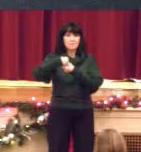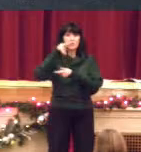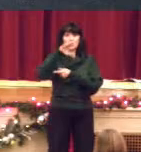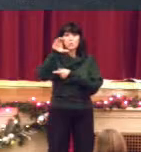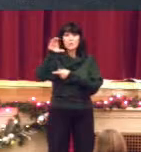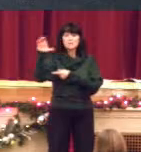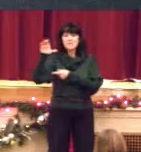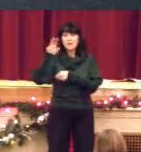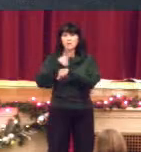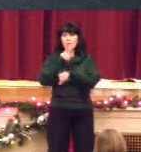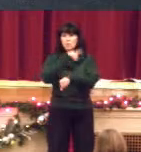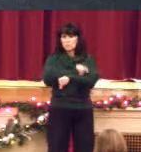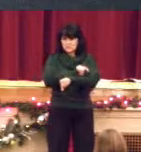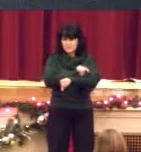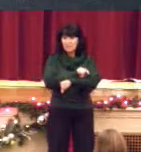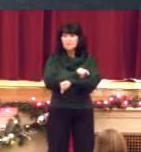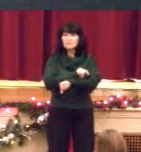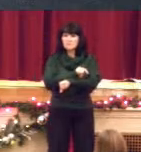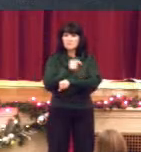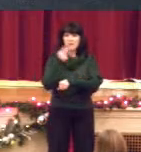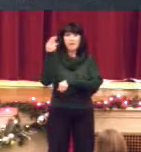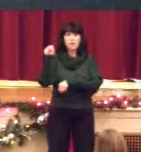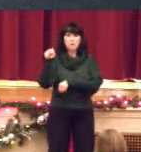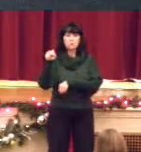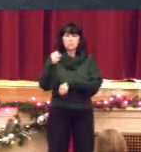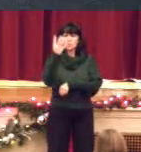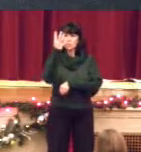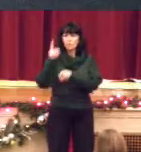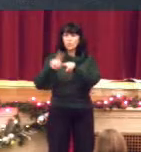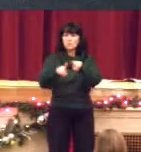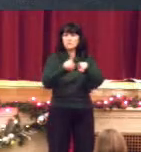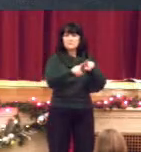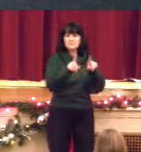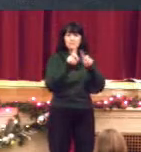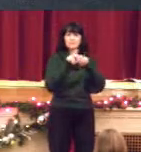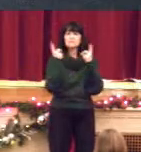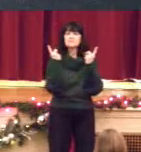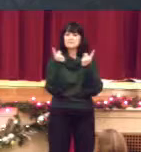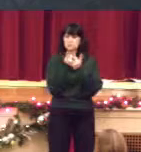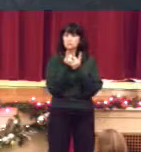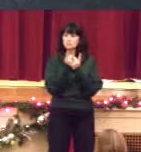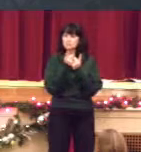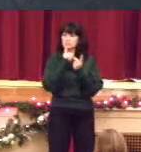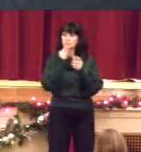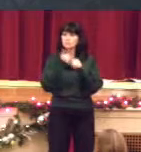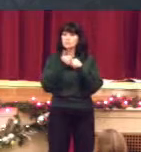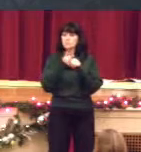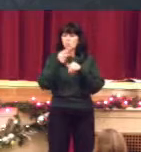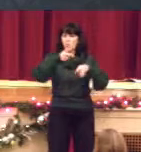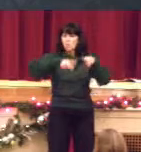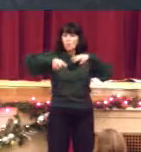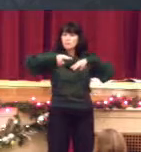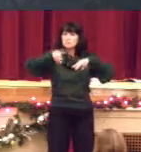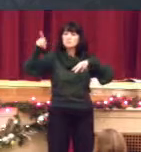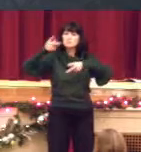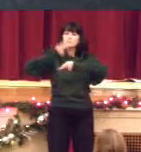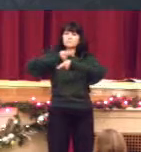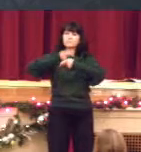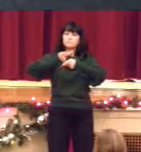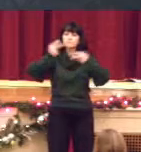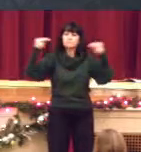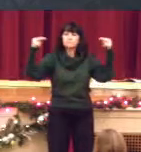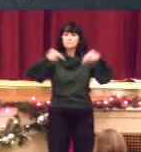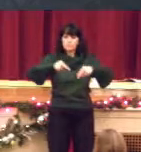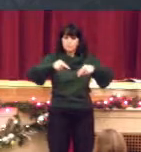at the high school level, but 4 different districts overseeing the city of Wilmington, and it causes a number of concerns with students